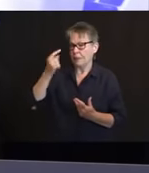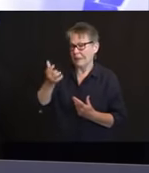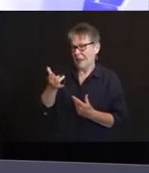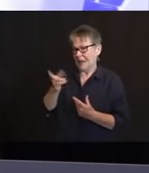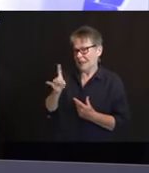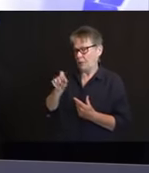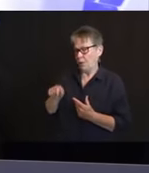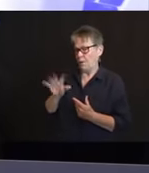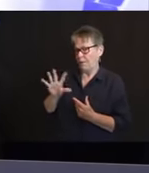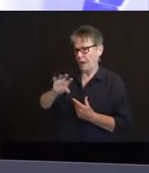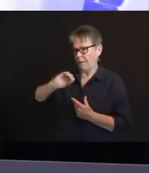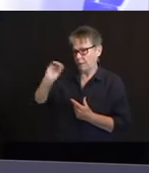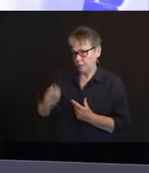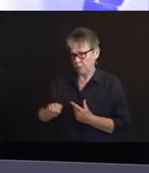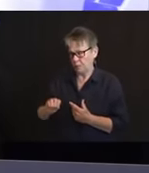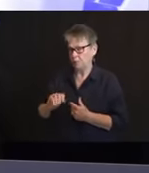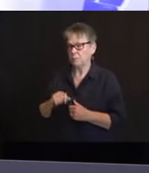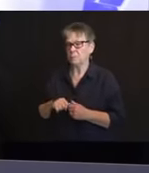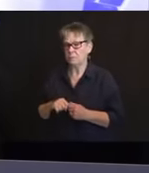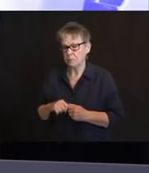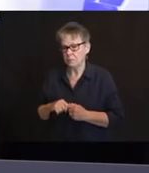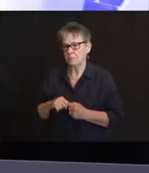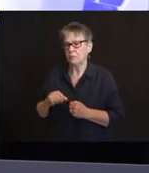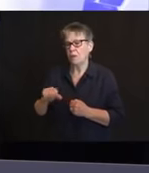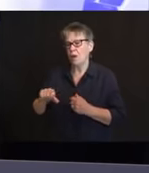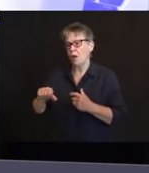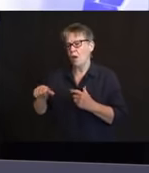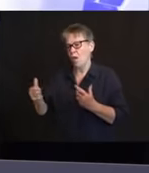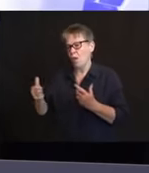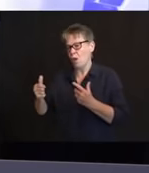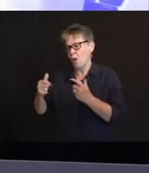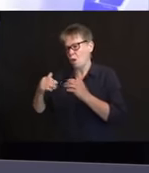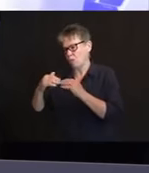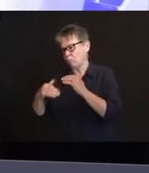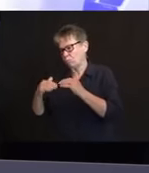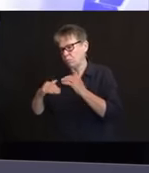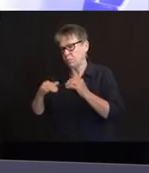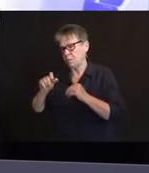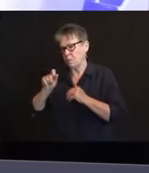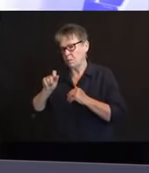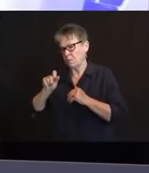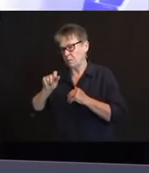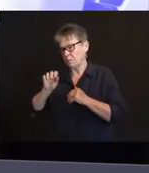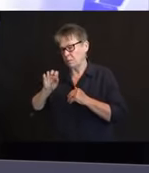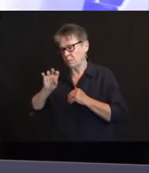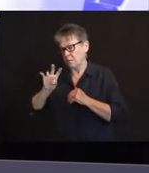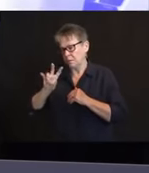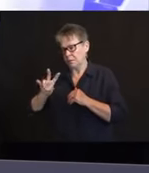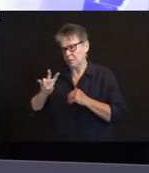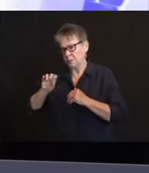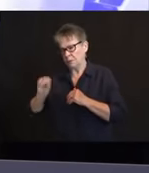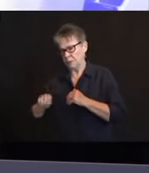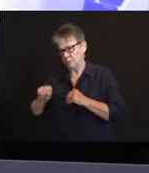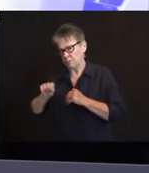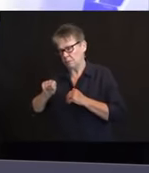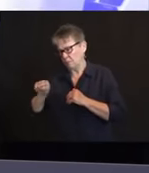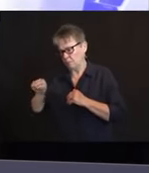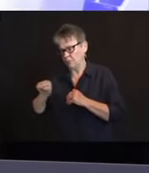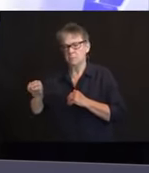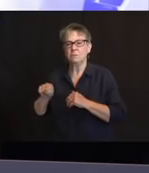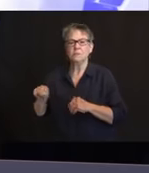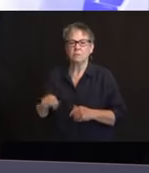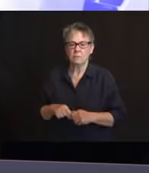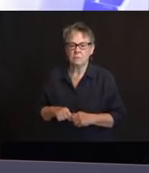remain unchanged, as does our state psychiatric hospitals numbers. The daily percent positivity as of June